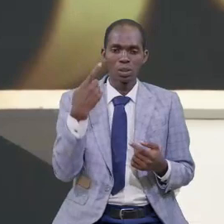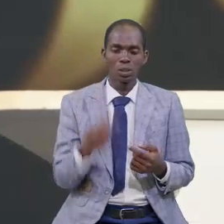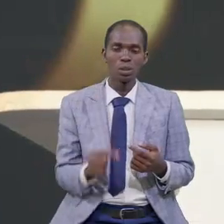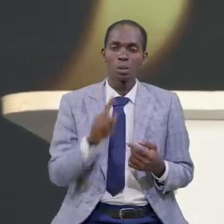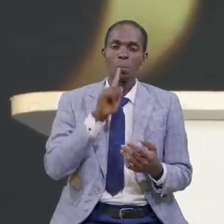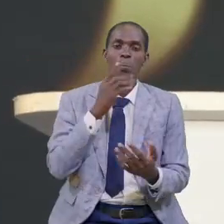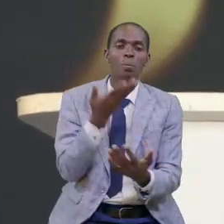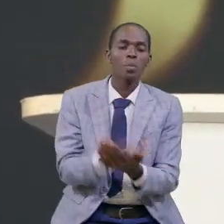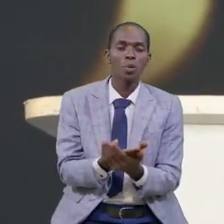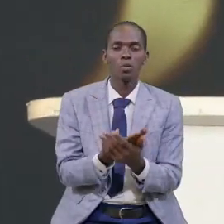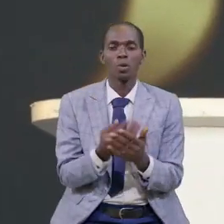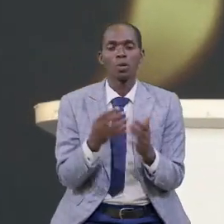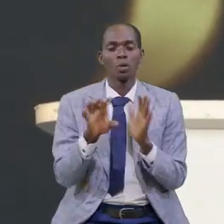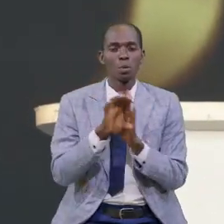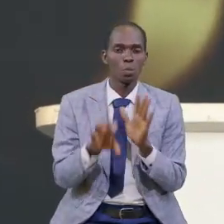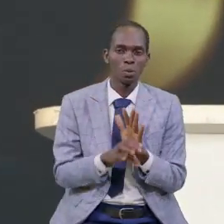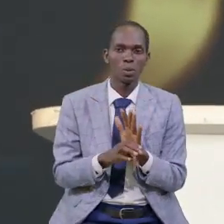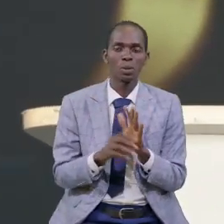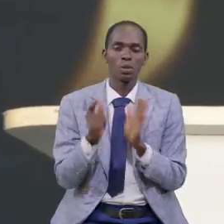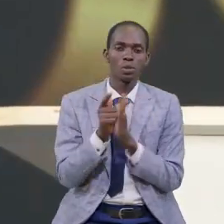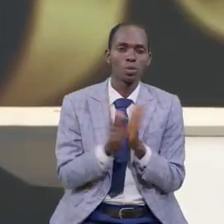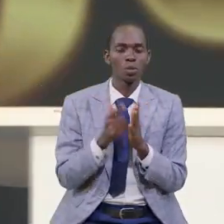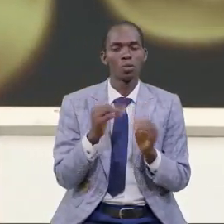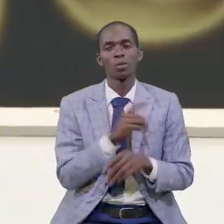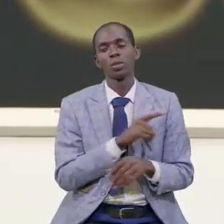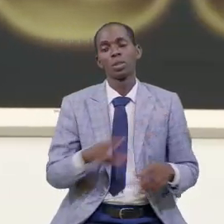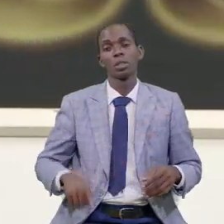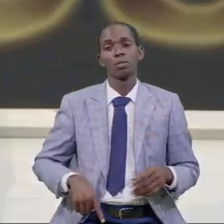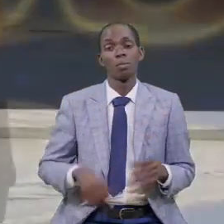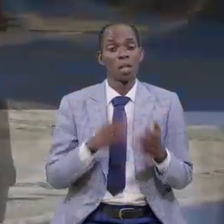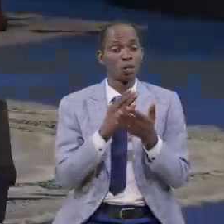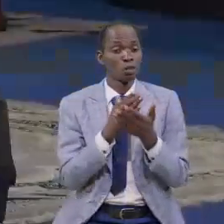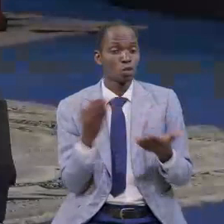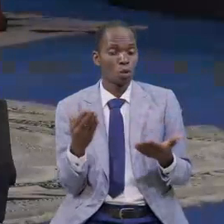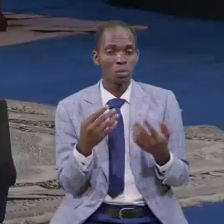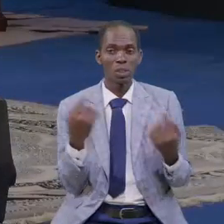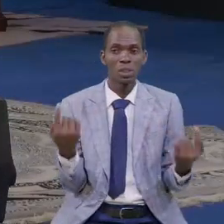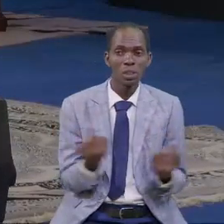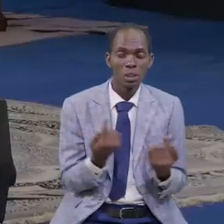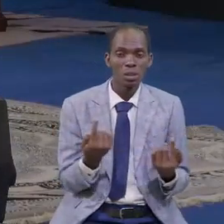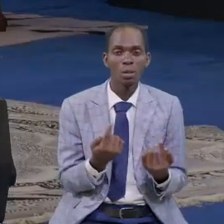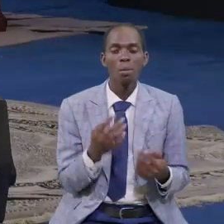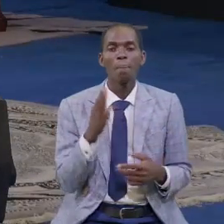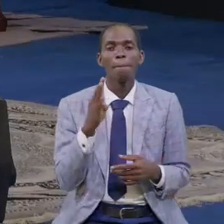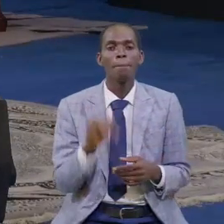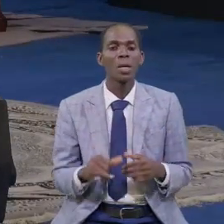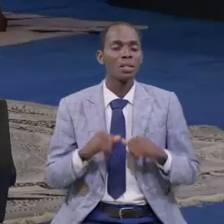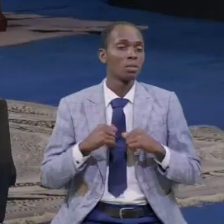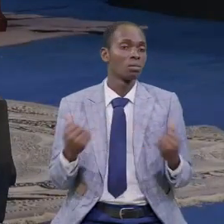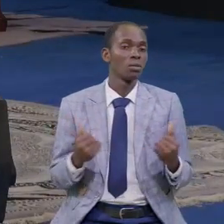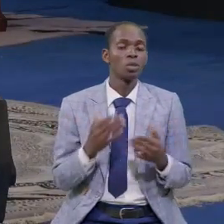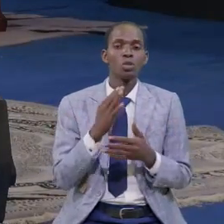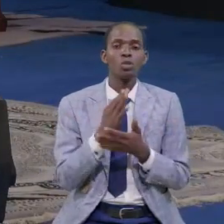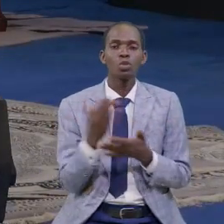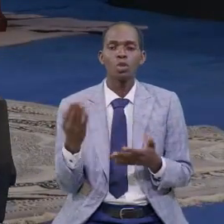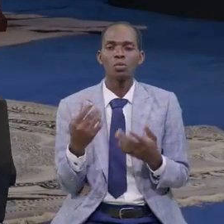sin by weakness. Some sin by depravity. Some sin